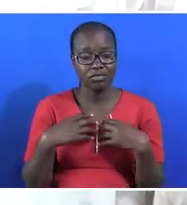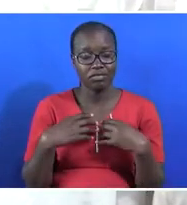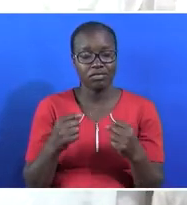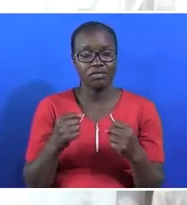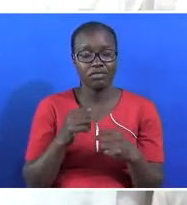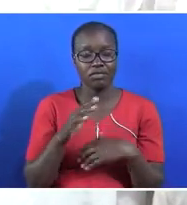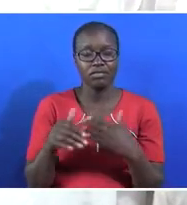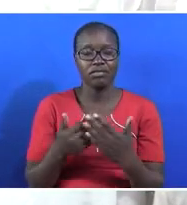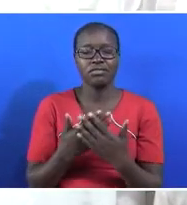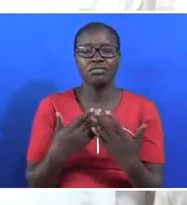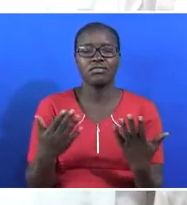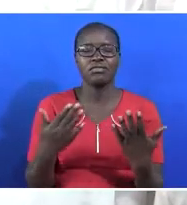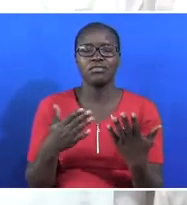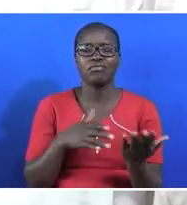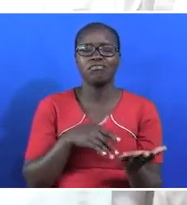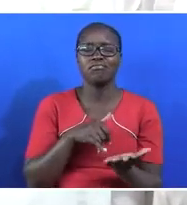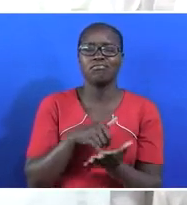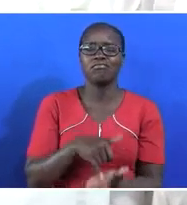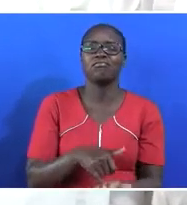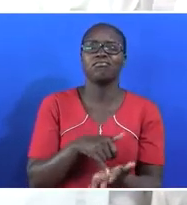all these messes.